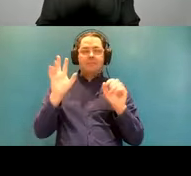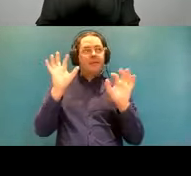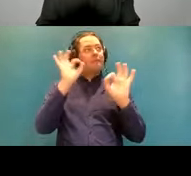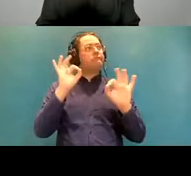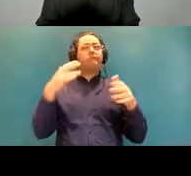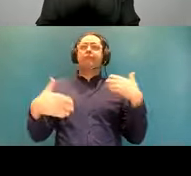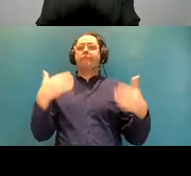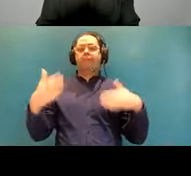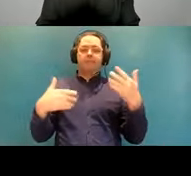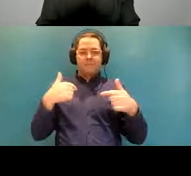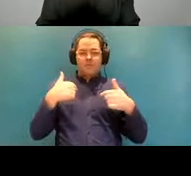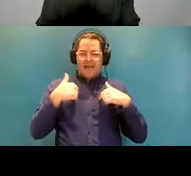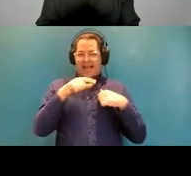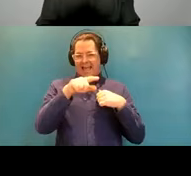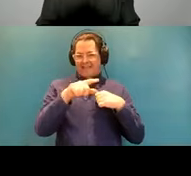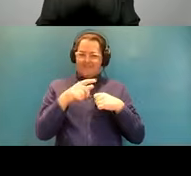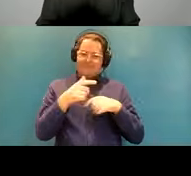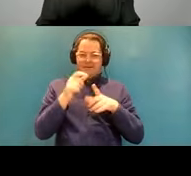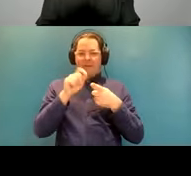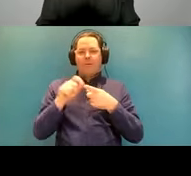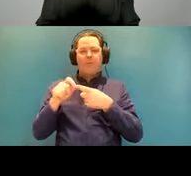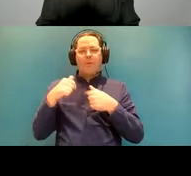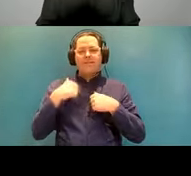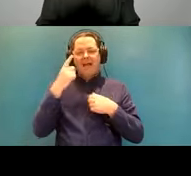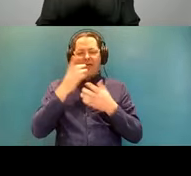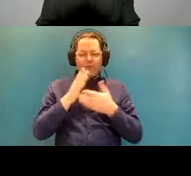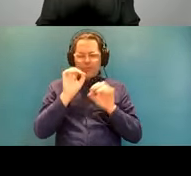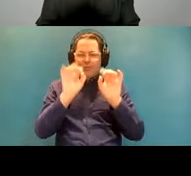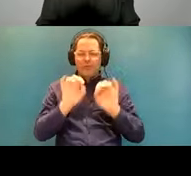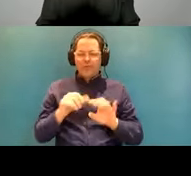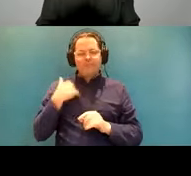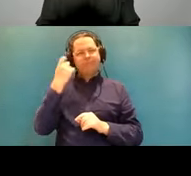with my PowerPoint, my very basic PowerPoint, I was thinking that,